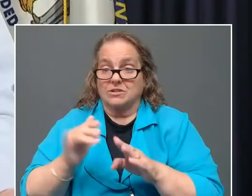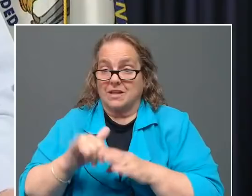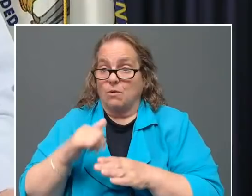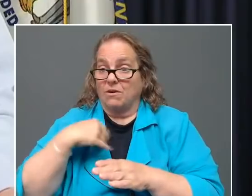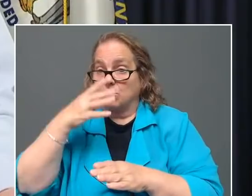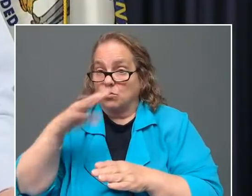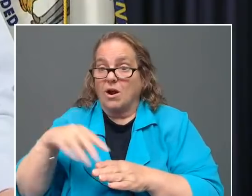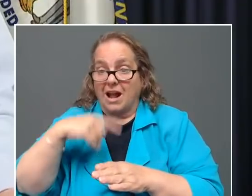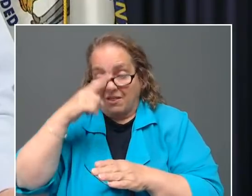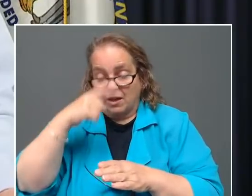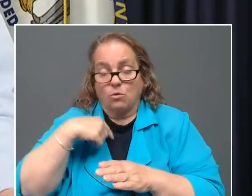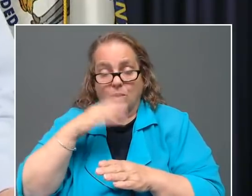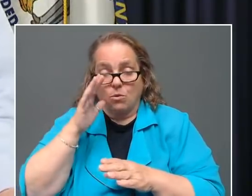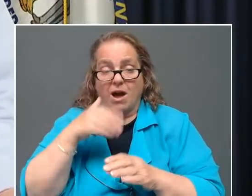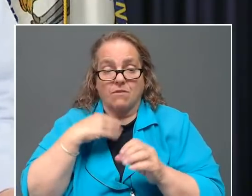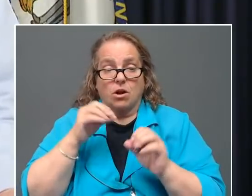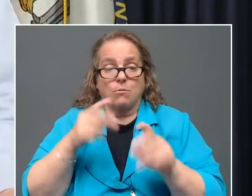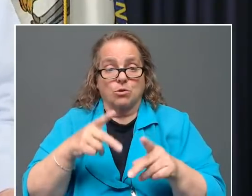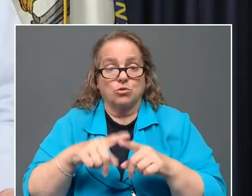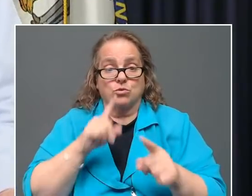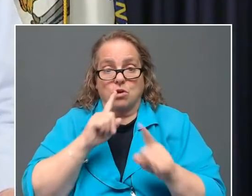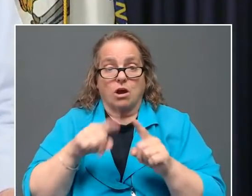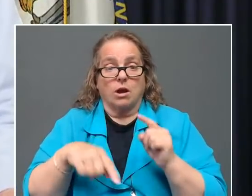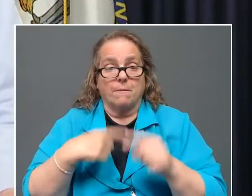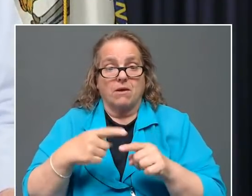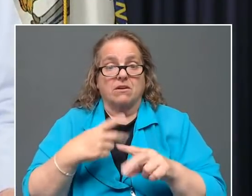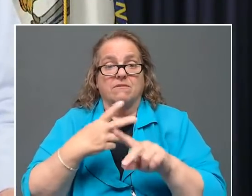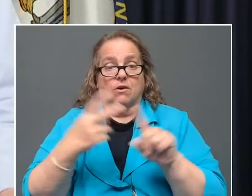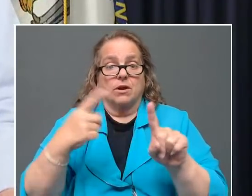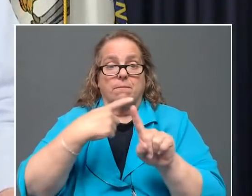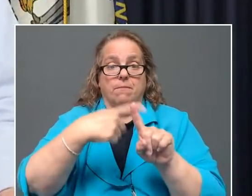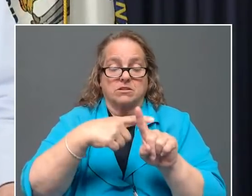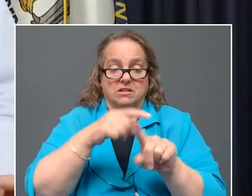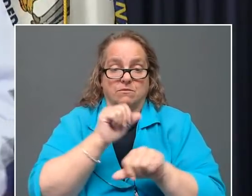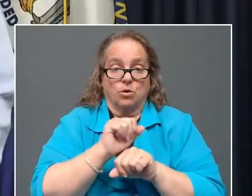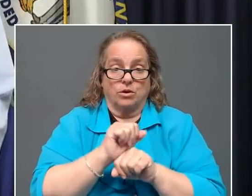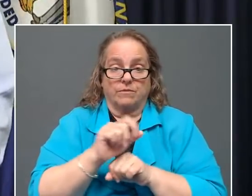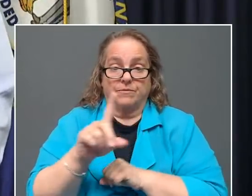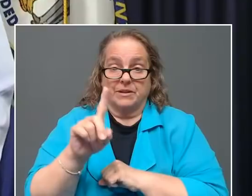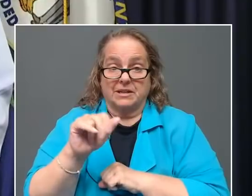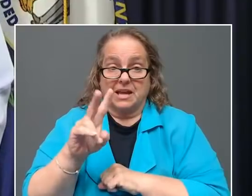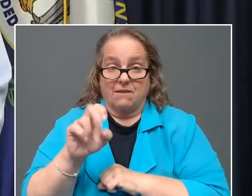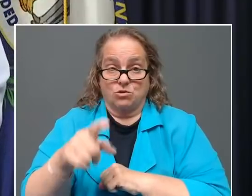positive bipartisan work. Dave, do you have